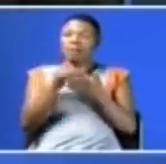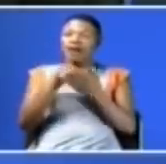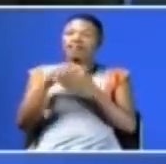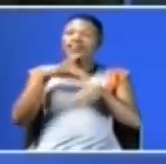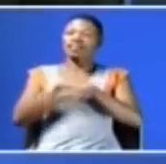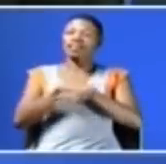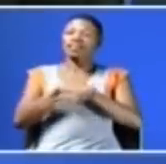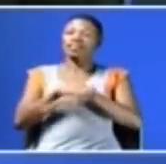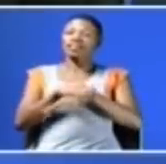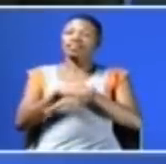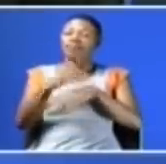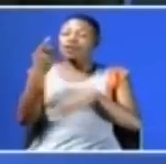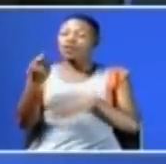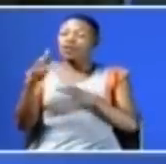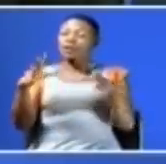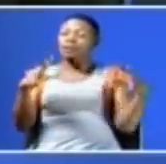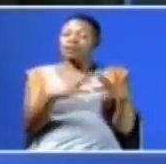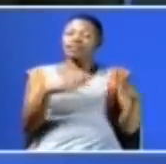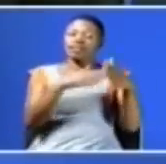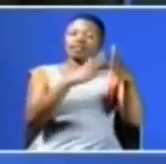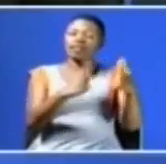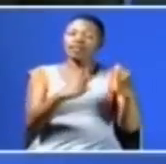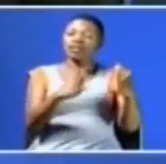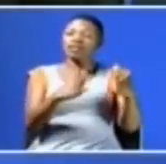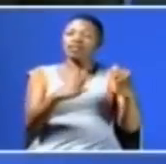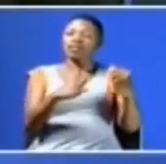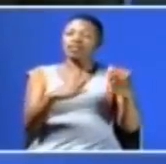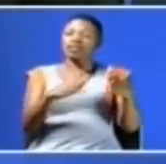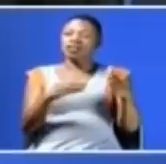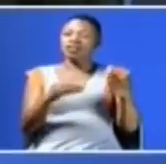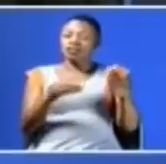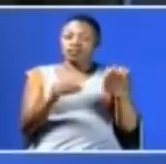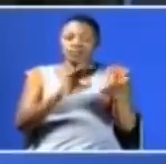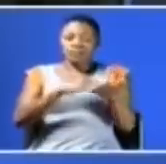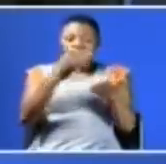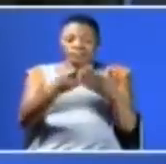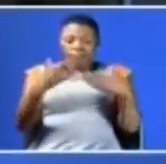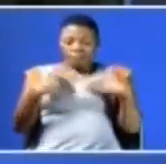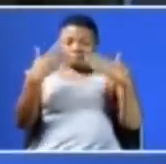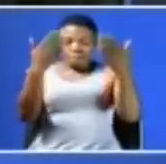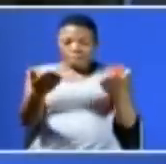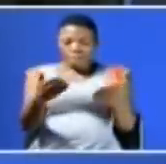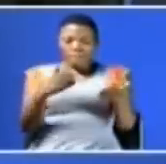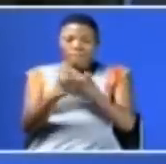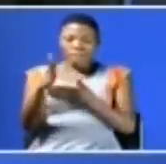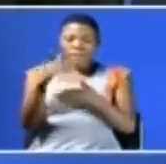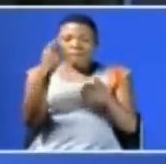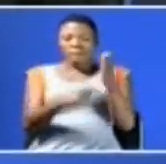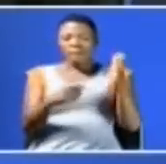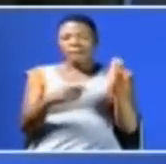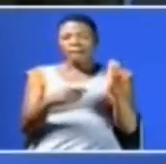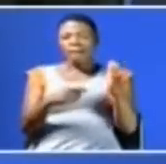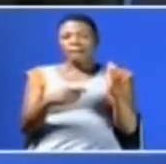minority party leadership is funded through the taxpayers. Mm-hmm. The leader of official majority, the leader